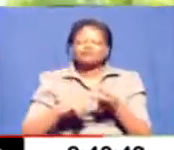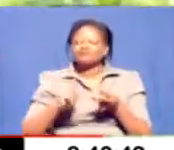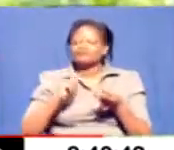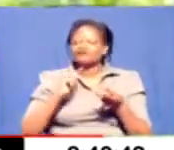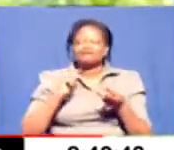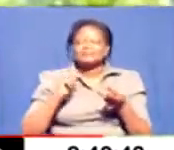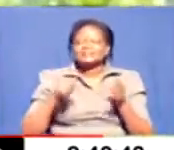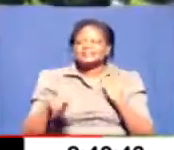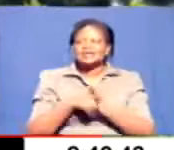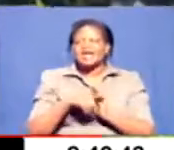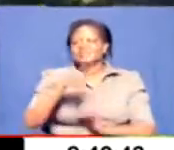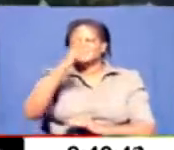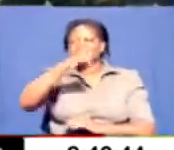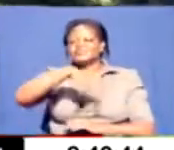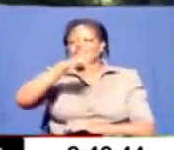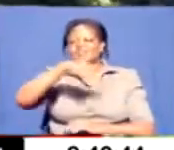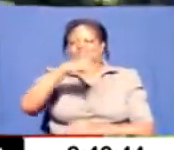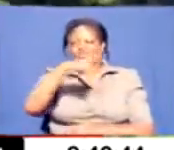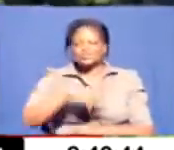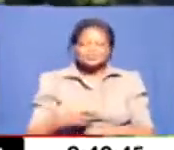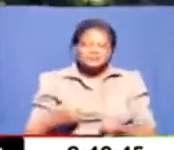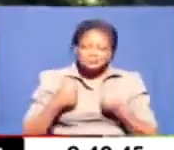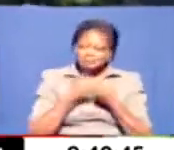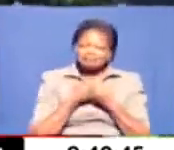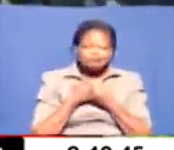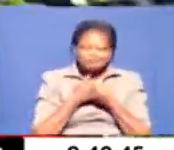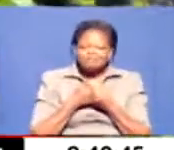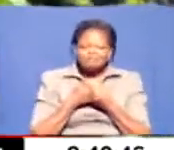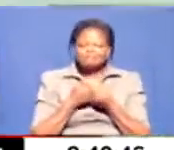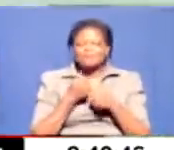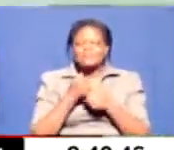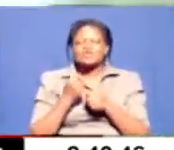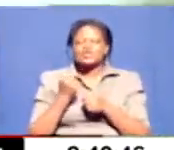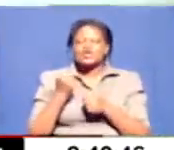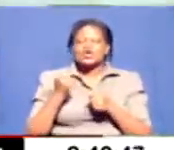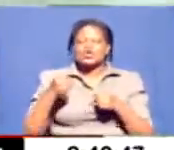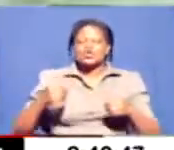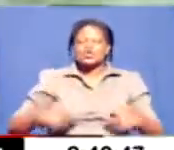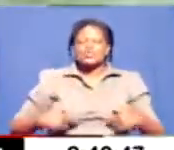listed as some of the challenges discouraging the youth from venturing in farming.